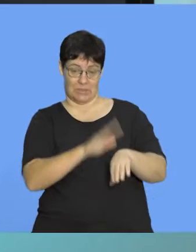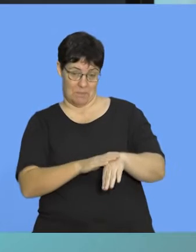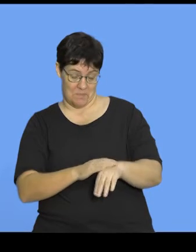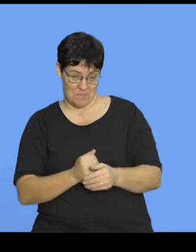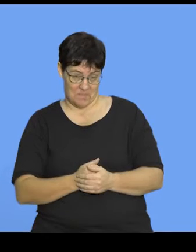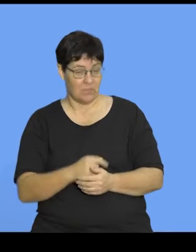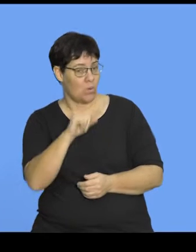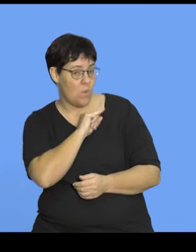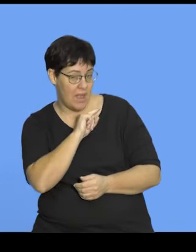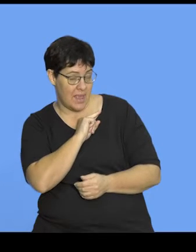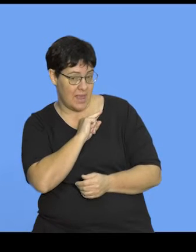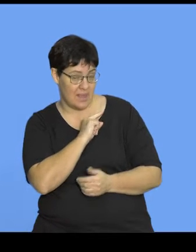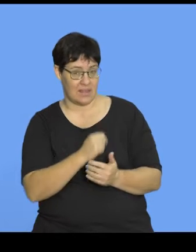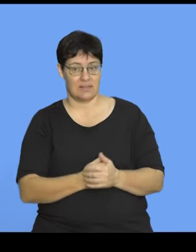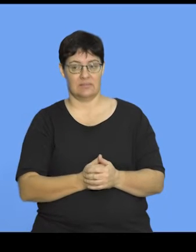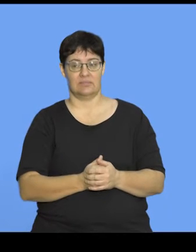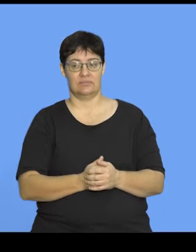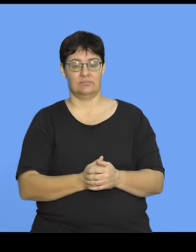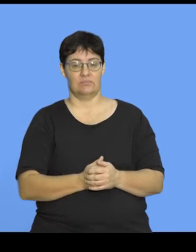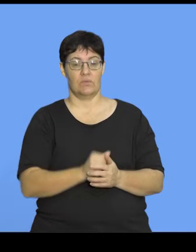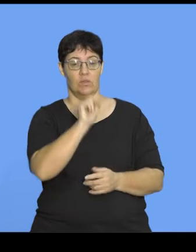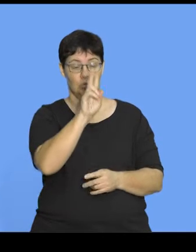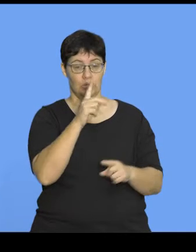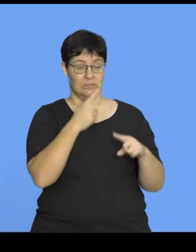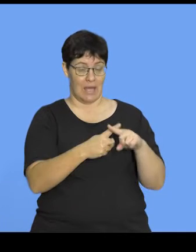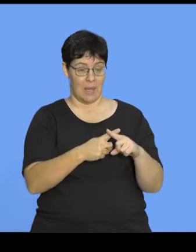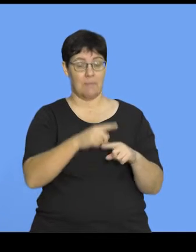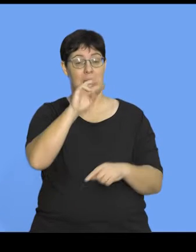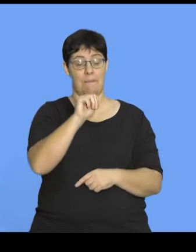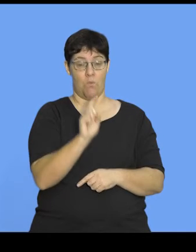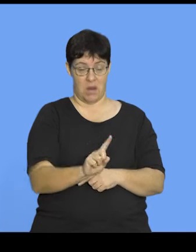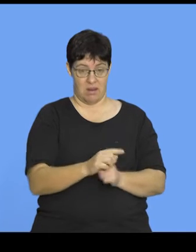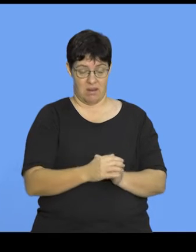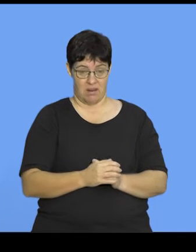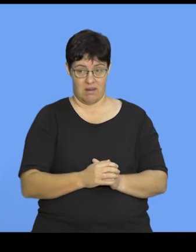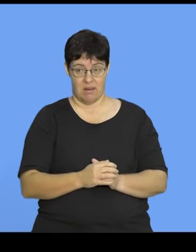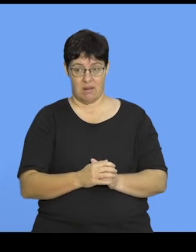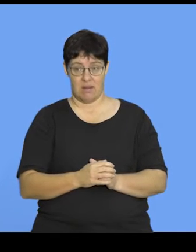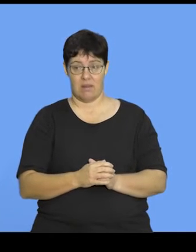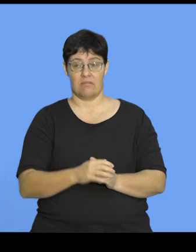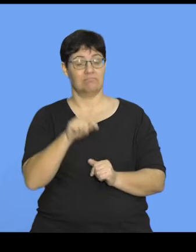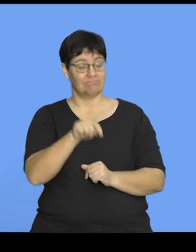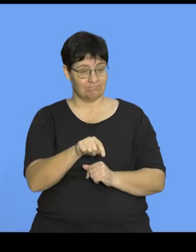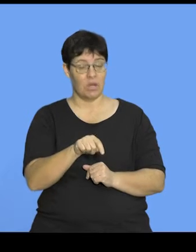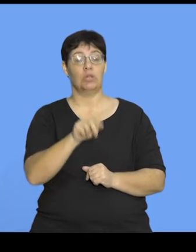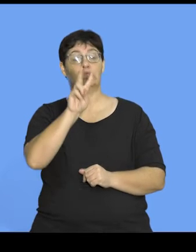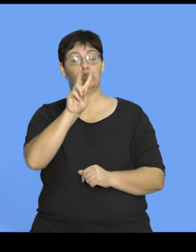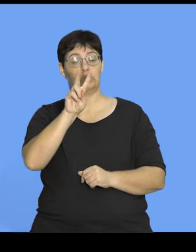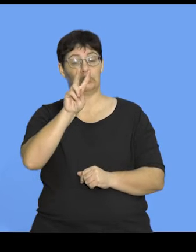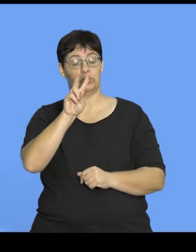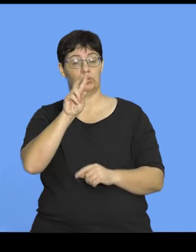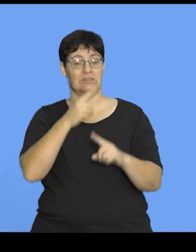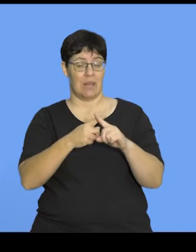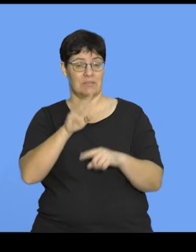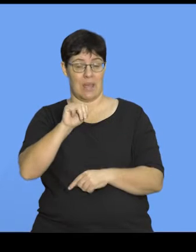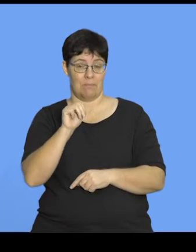why? Because I would be going 2 times mass 1 and 2 times mass 2. 2